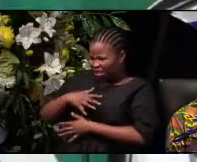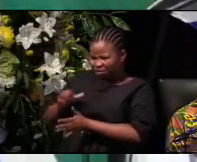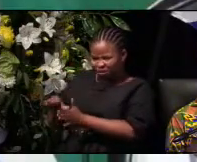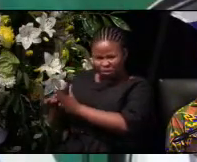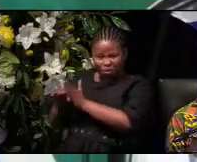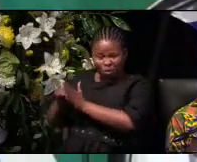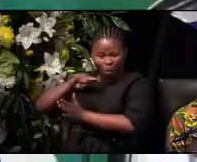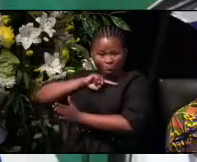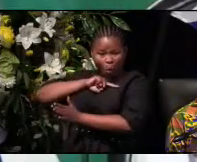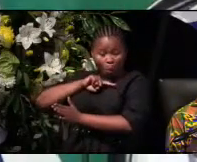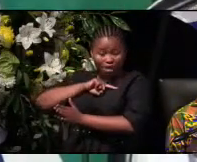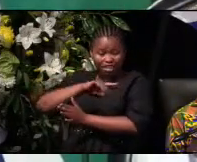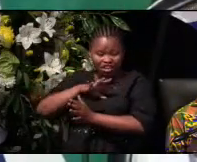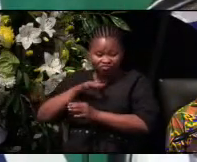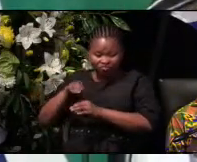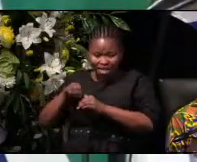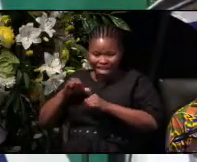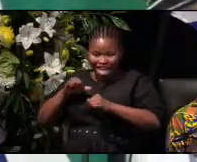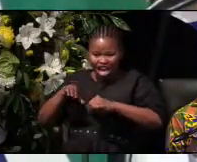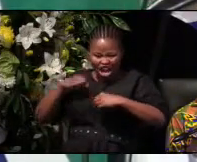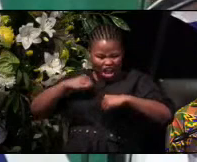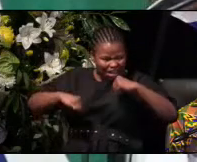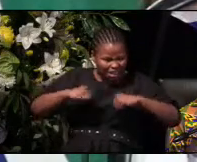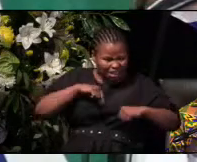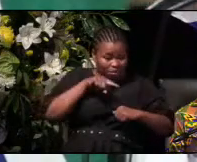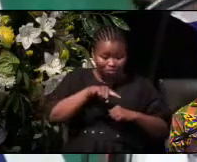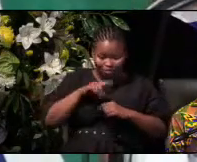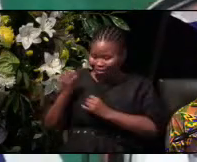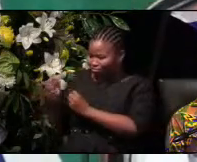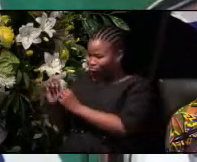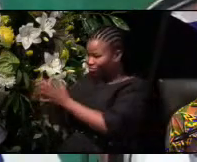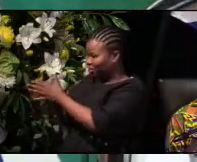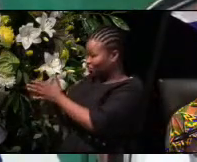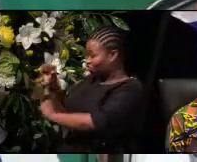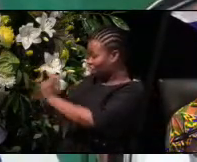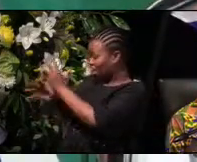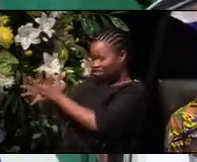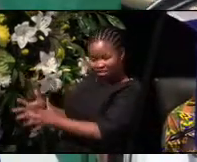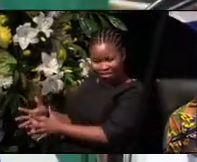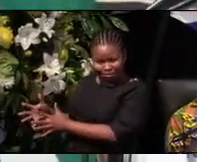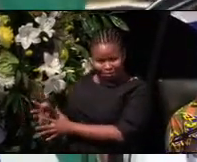of what their actions could be than just being scientists